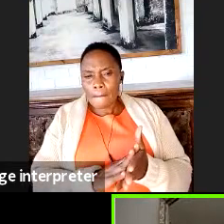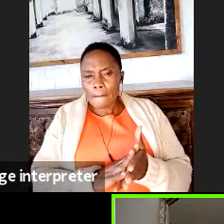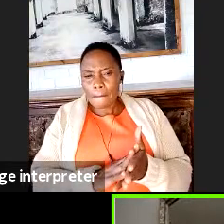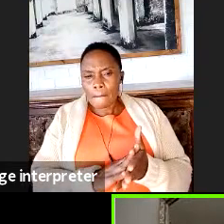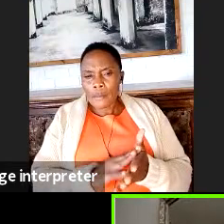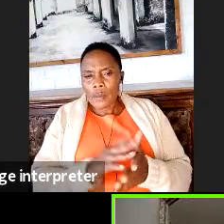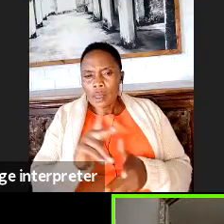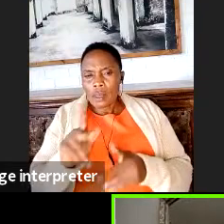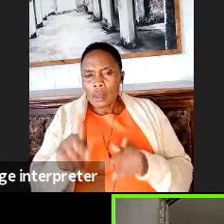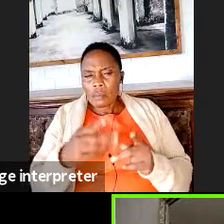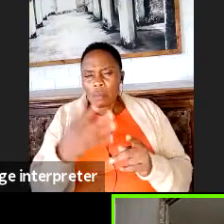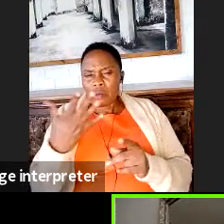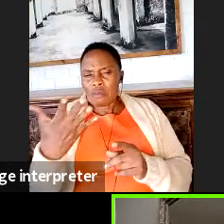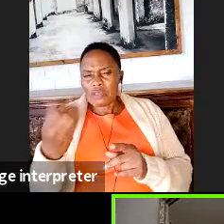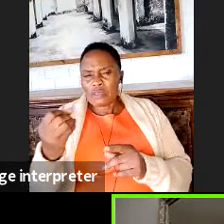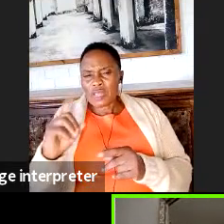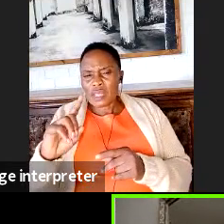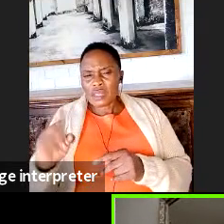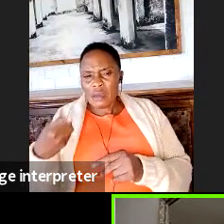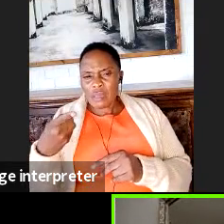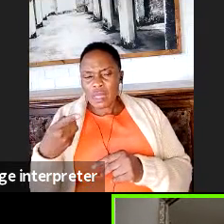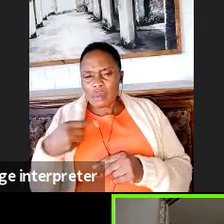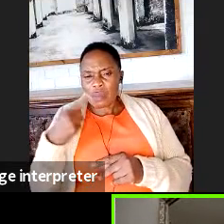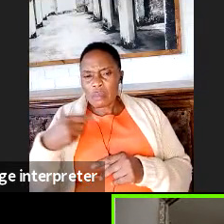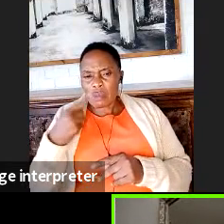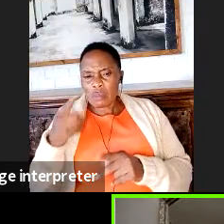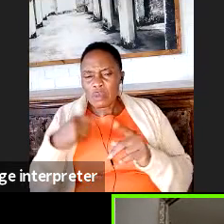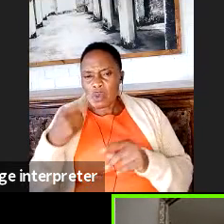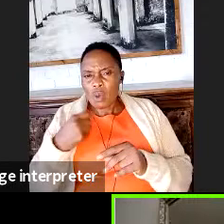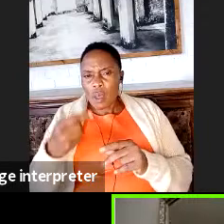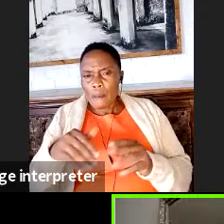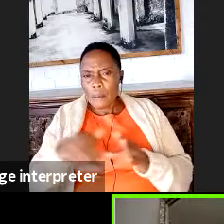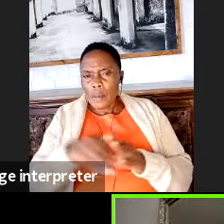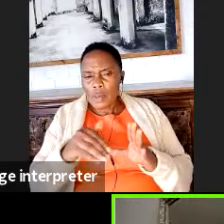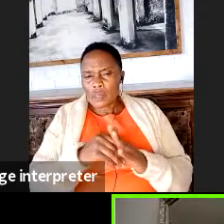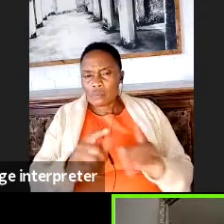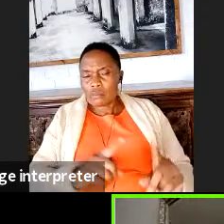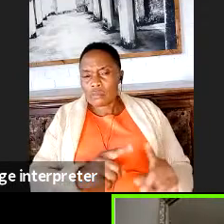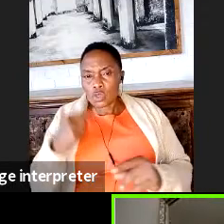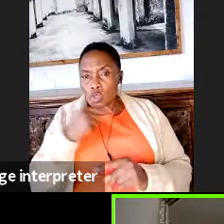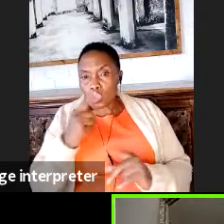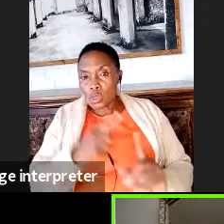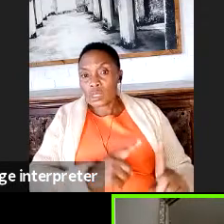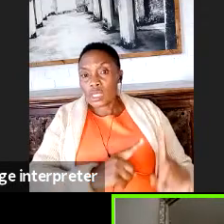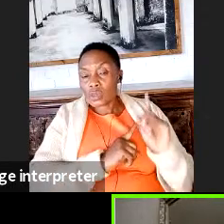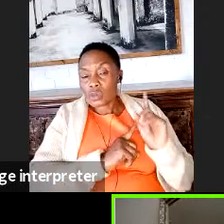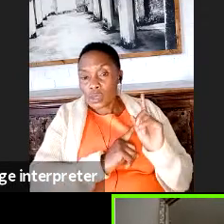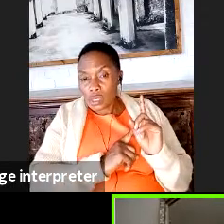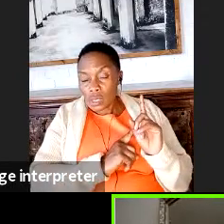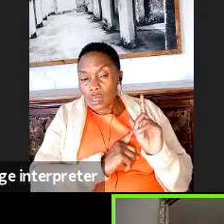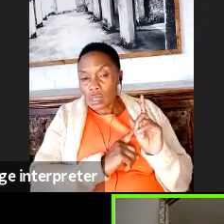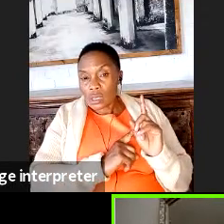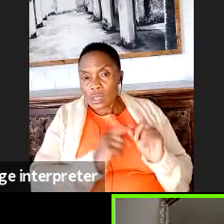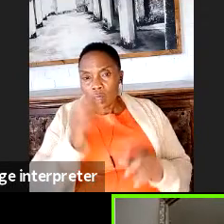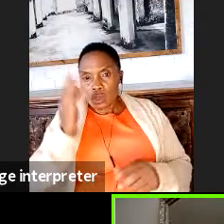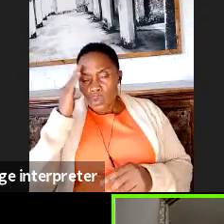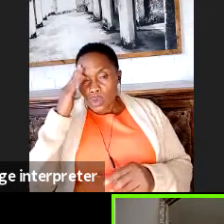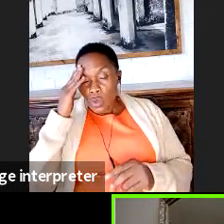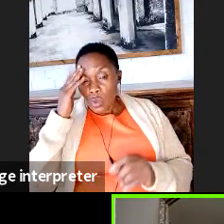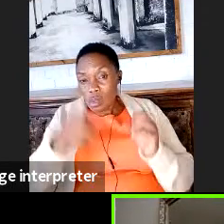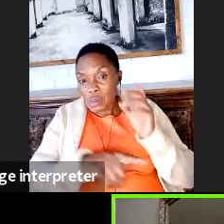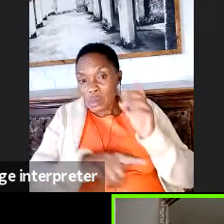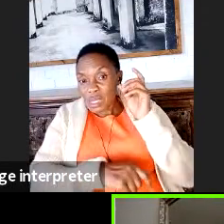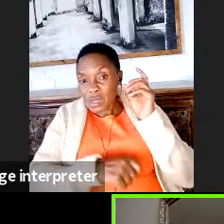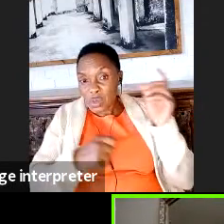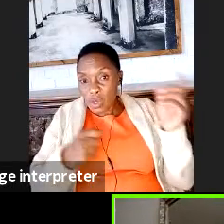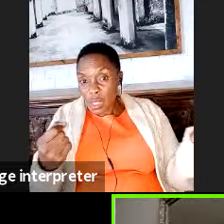people who are members of the Social Security was stolen, and until now it's